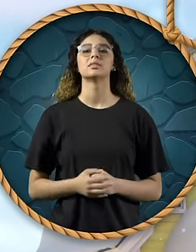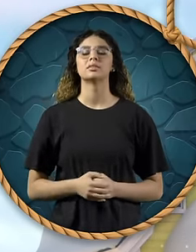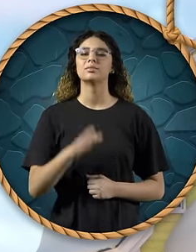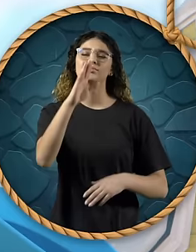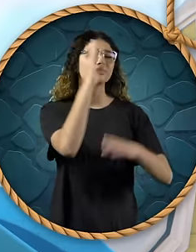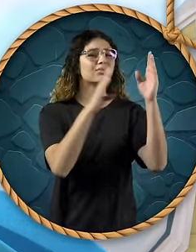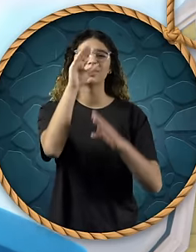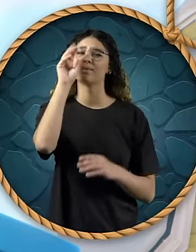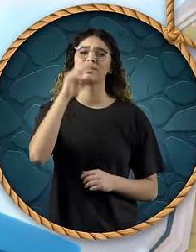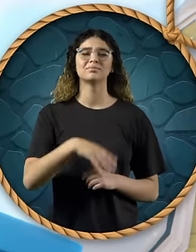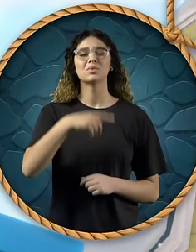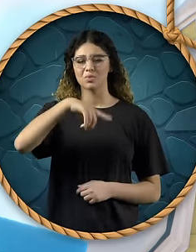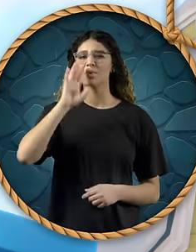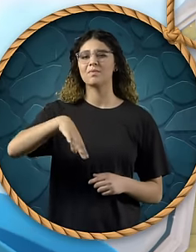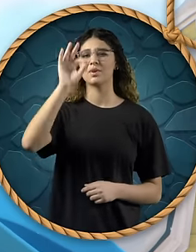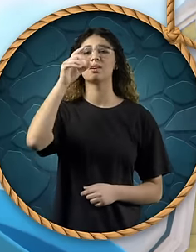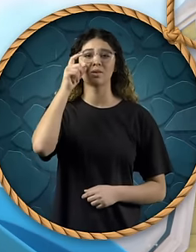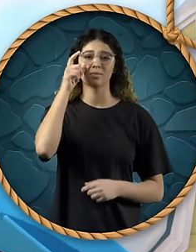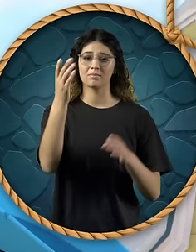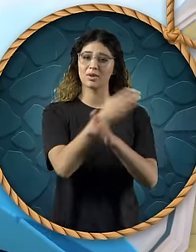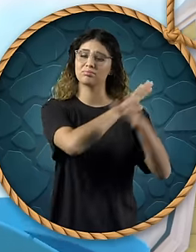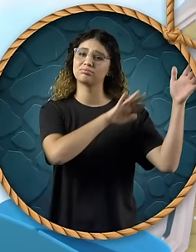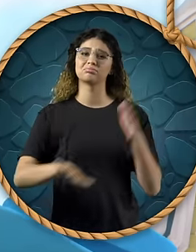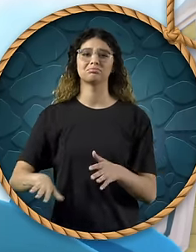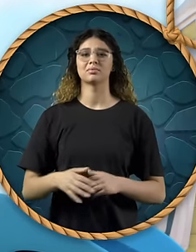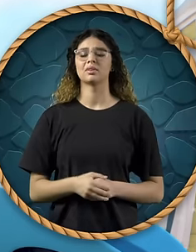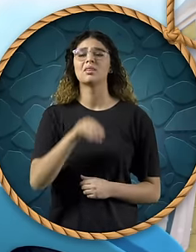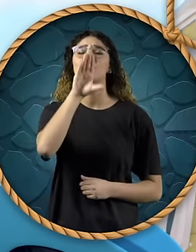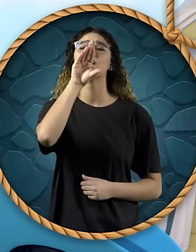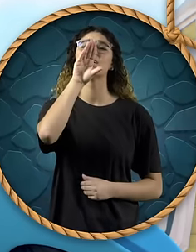Don't worry, Brighty. We'll find Luna before the storm hits.